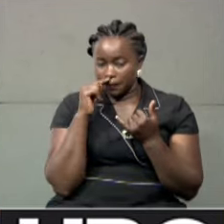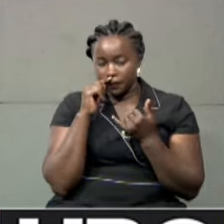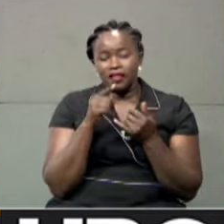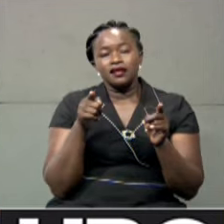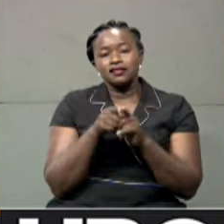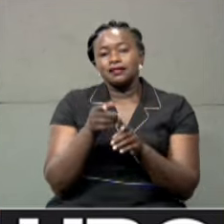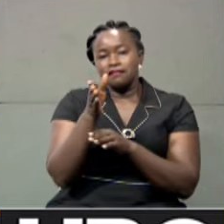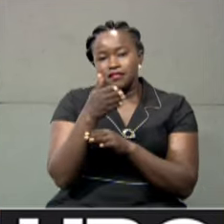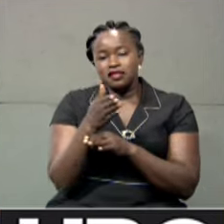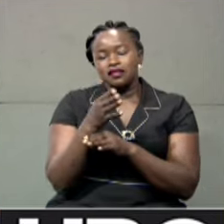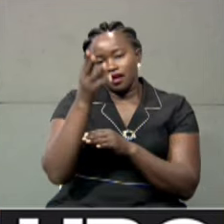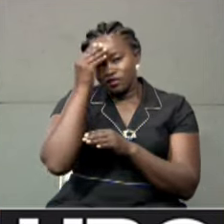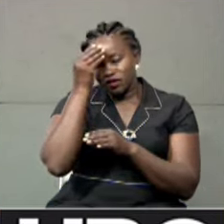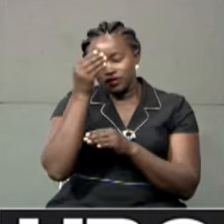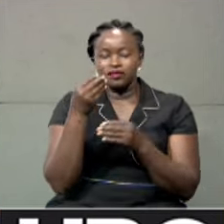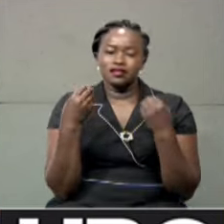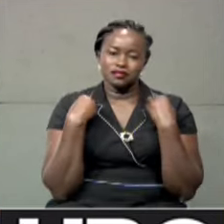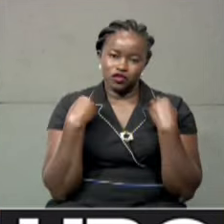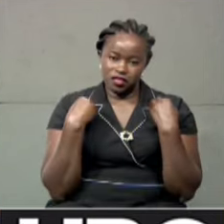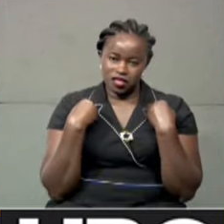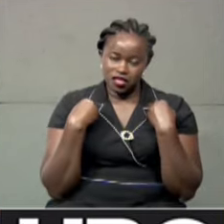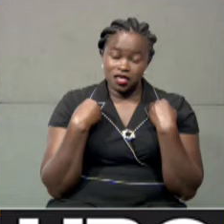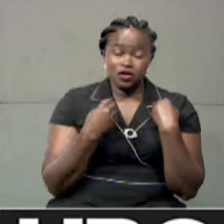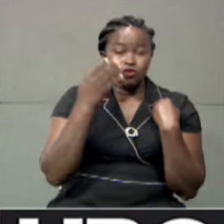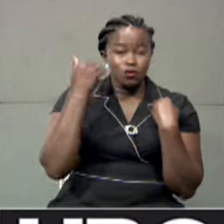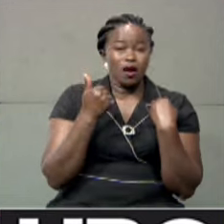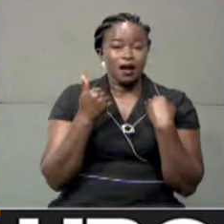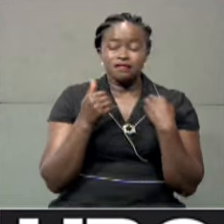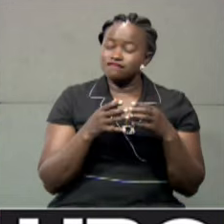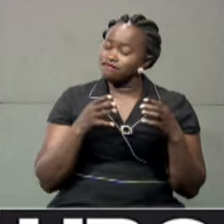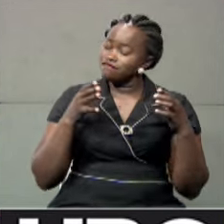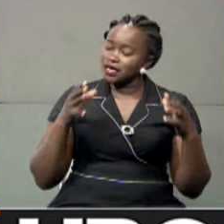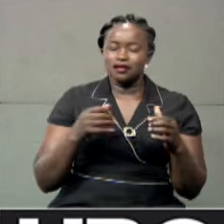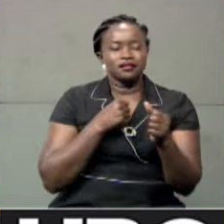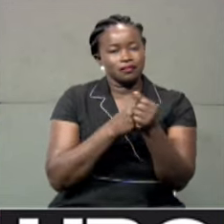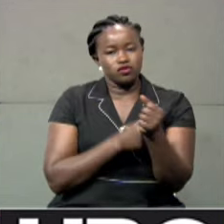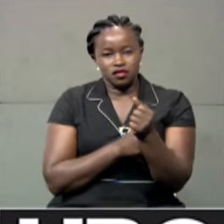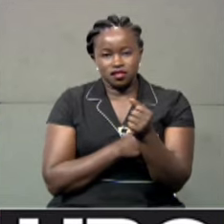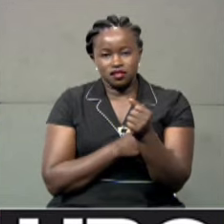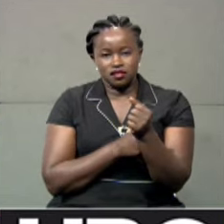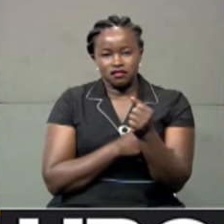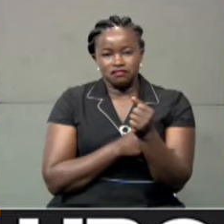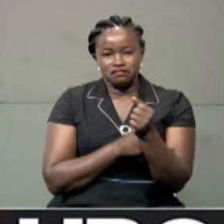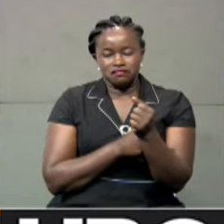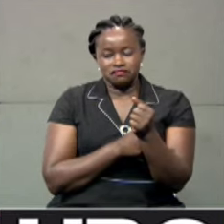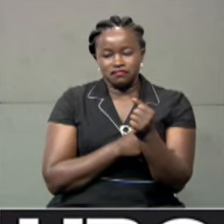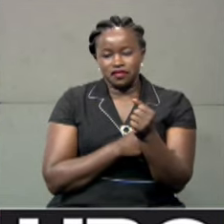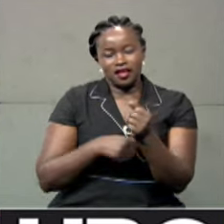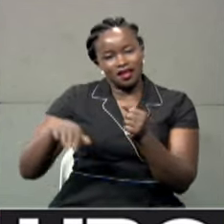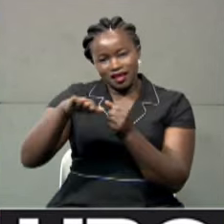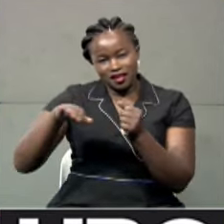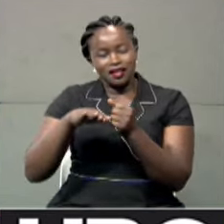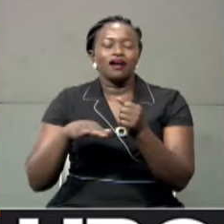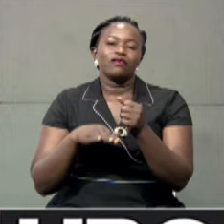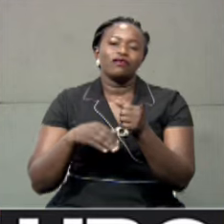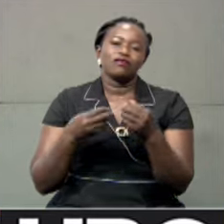of Education and Sports, for the enormous support they have given to sports. We want to thank